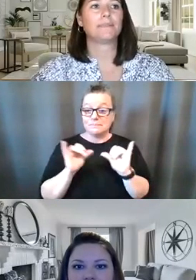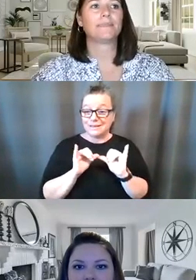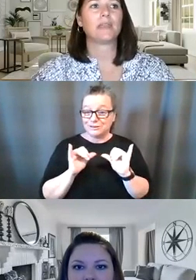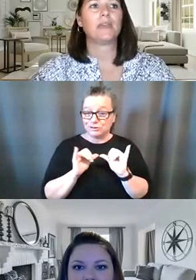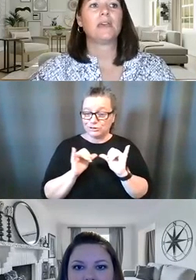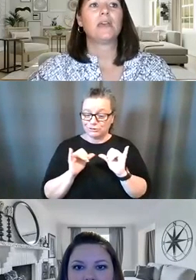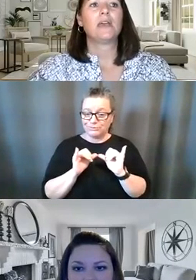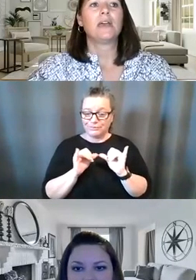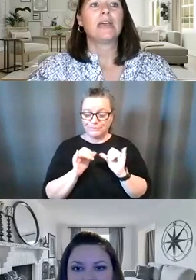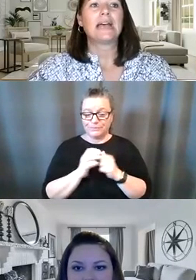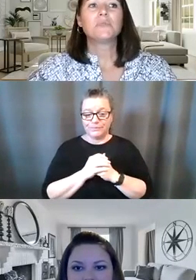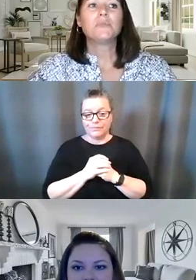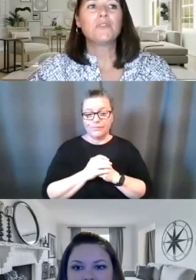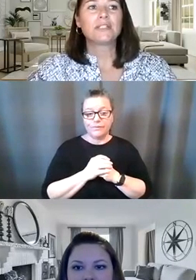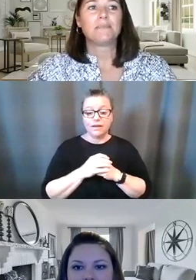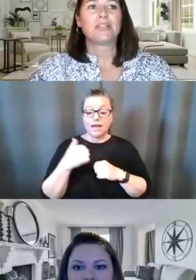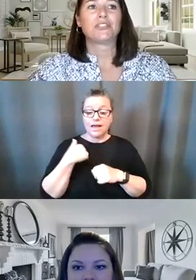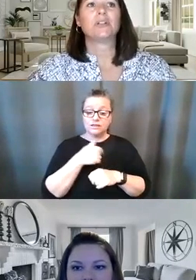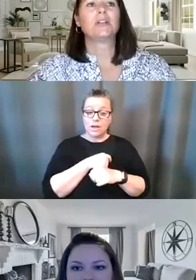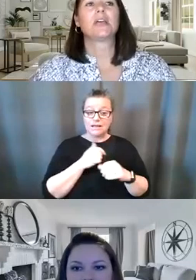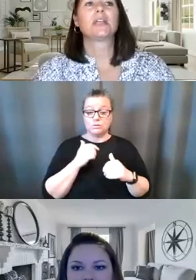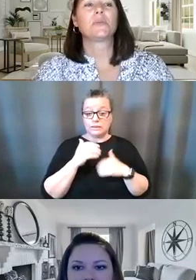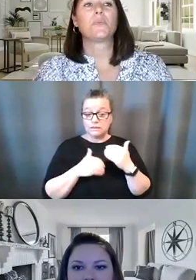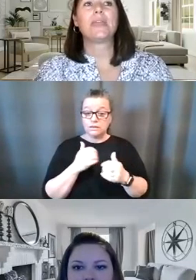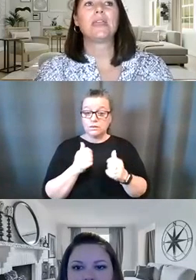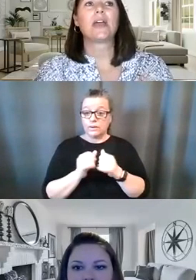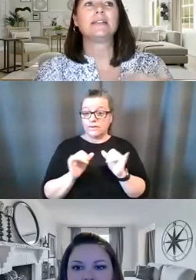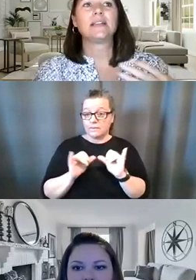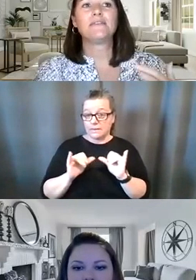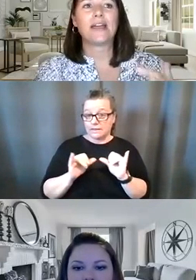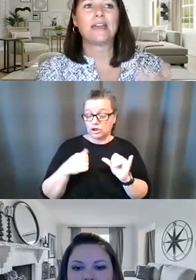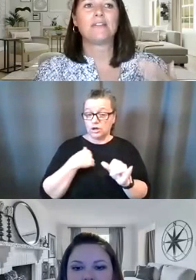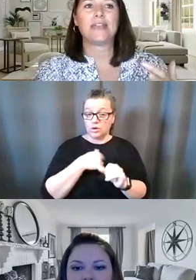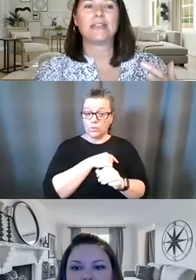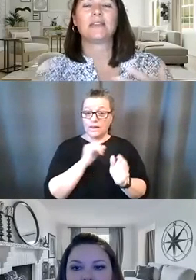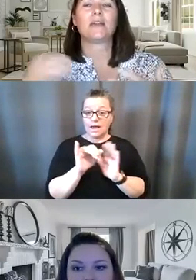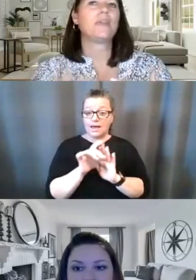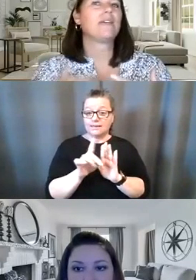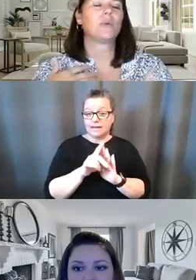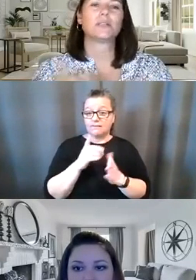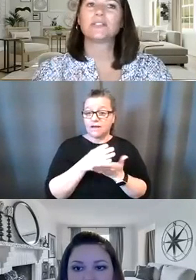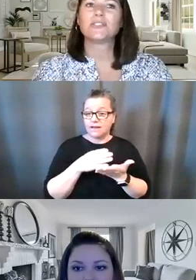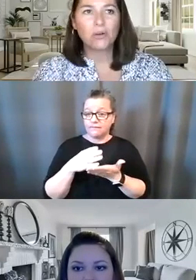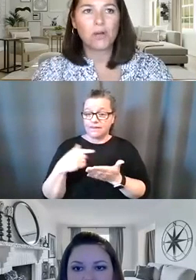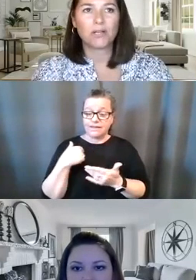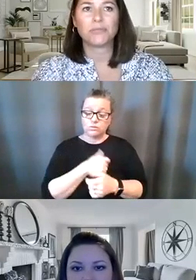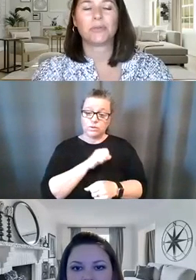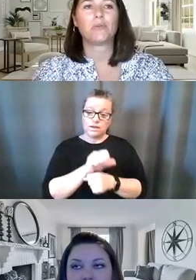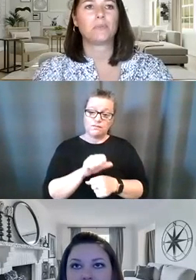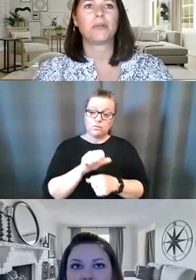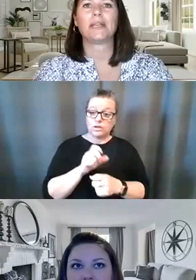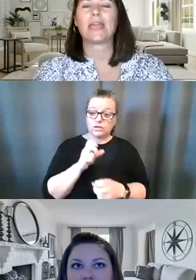measure. As we move on to measure, we identify a phase that we have worked so hard